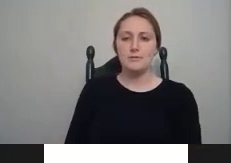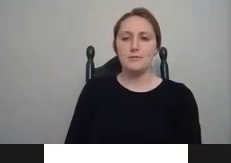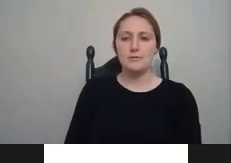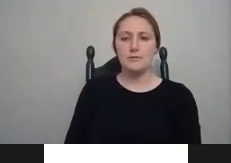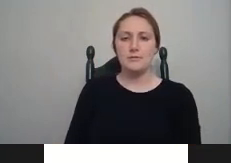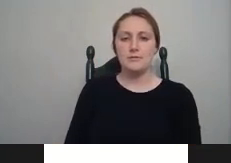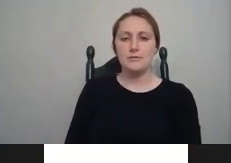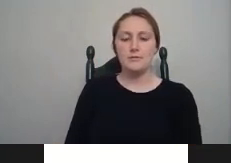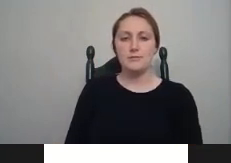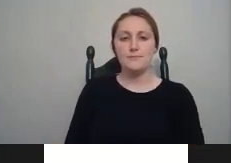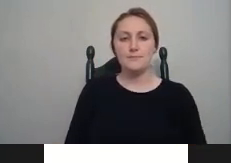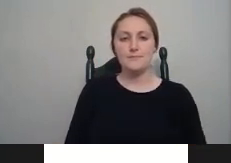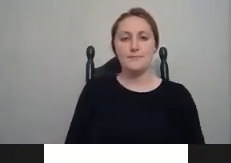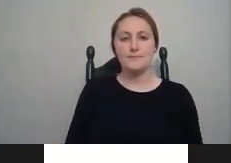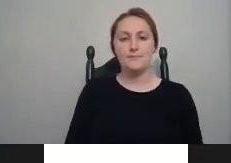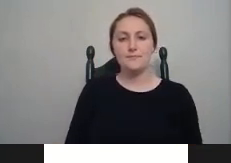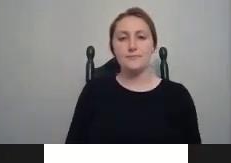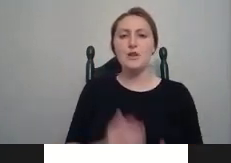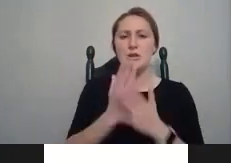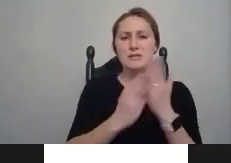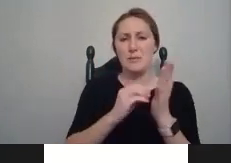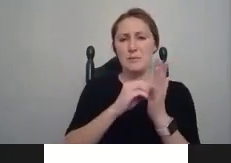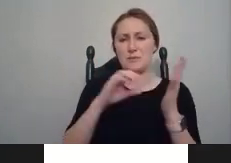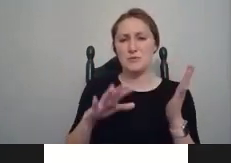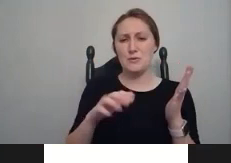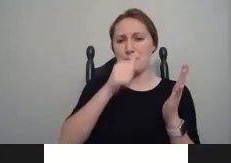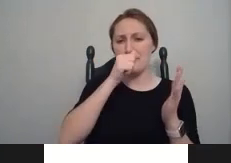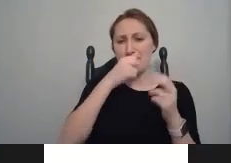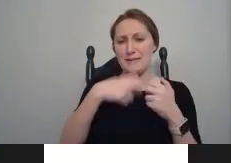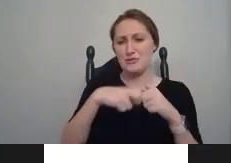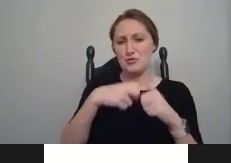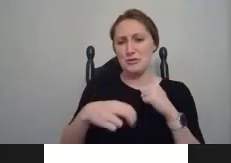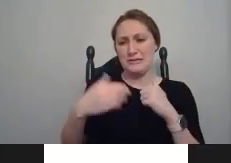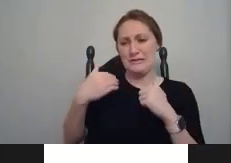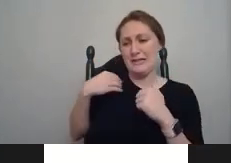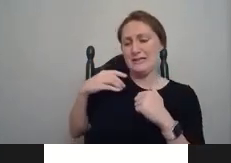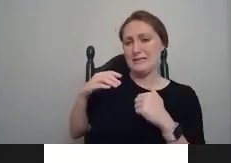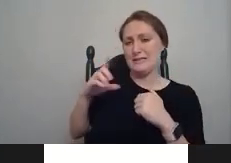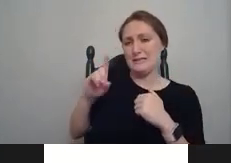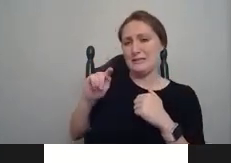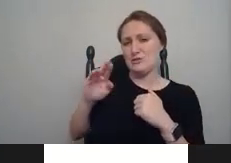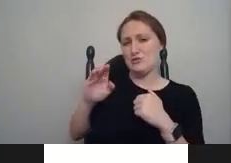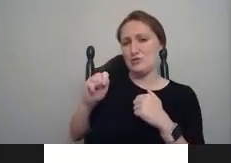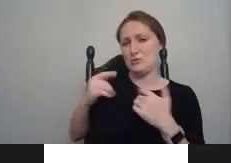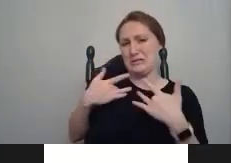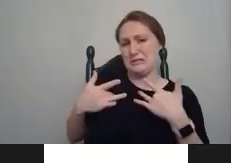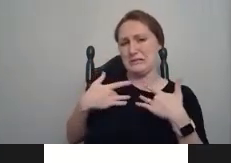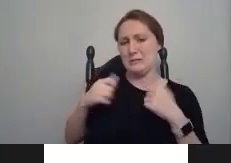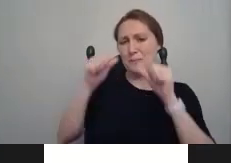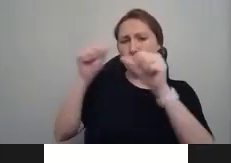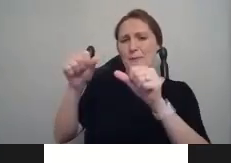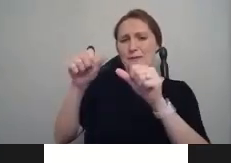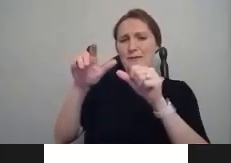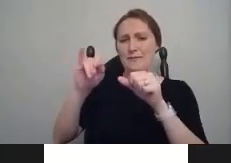Yeah, there's some student privacy issues that my last district was very concerned about with posting live video,